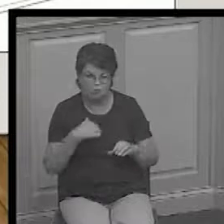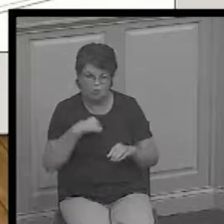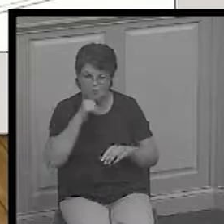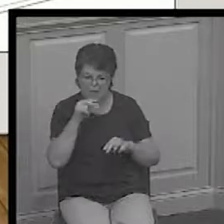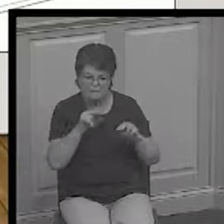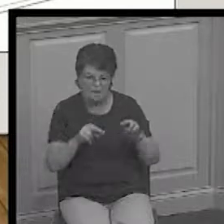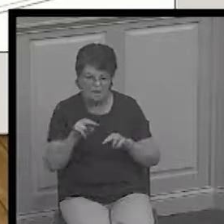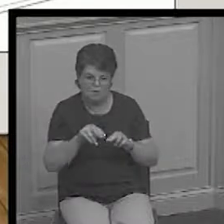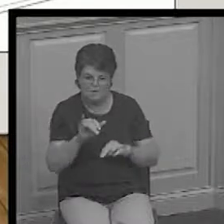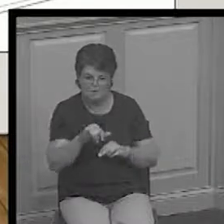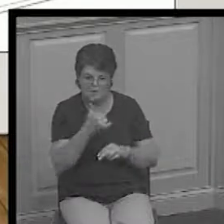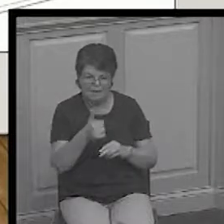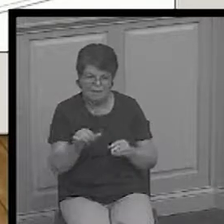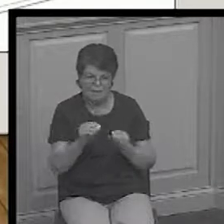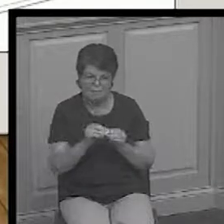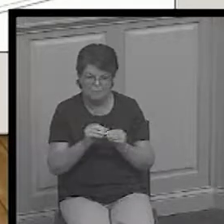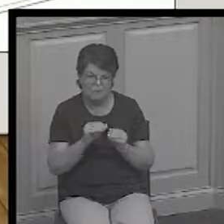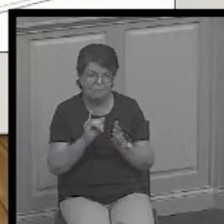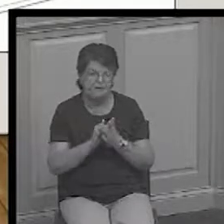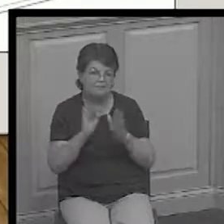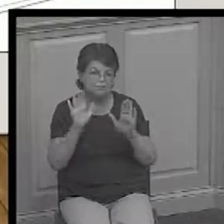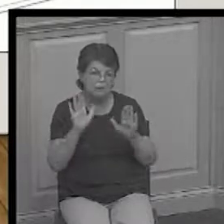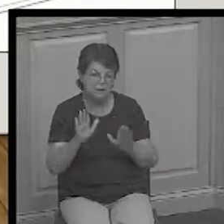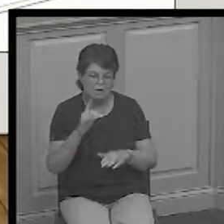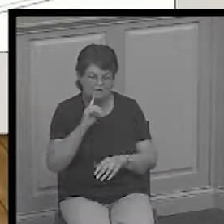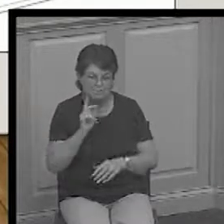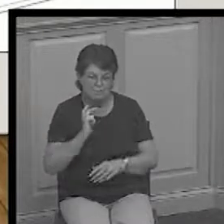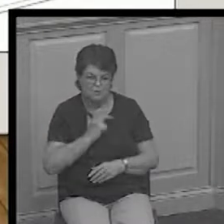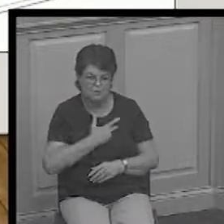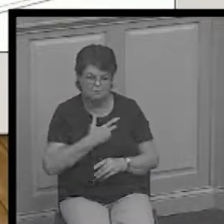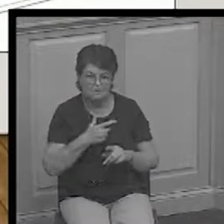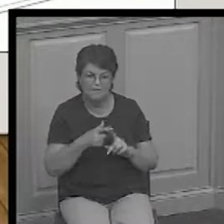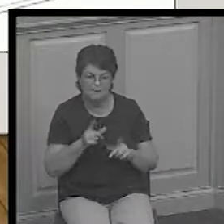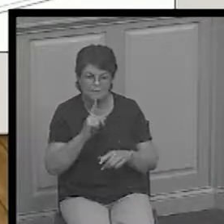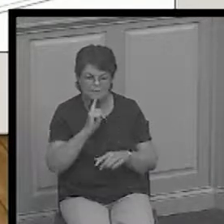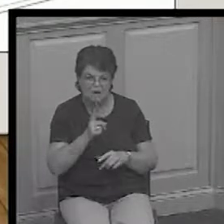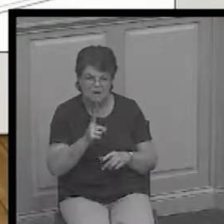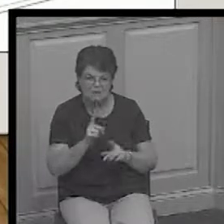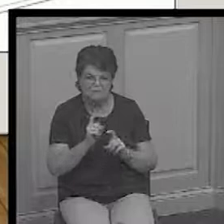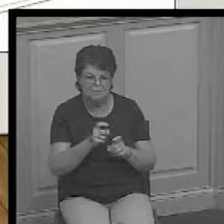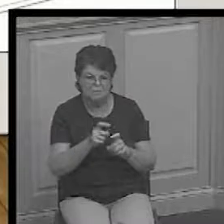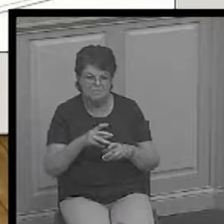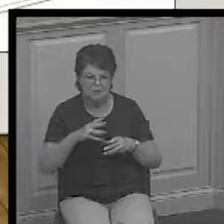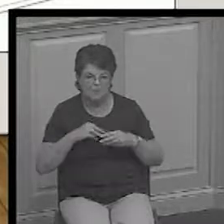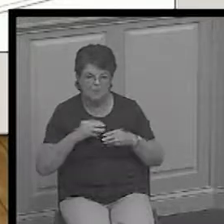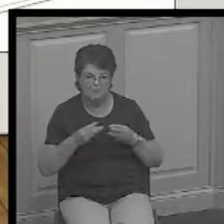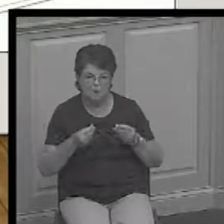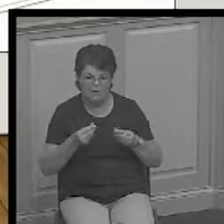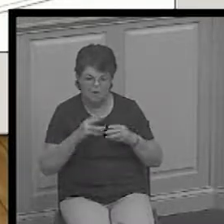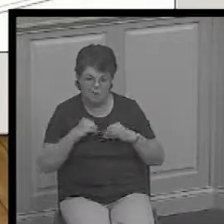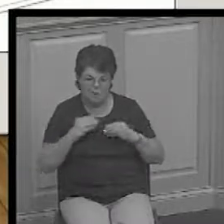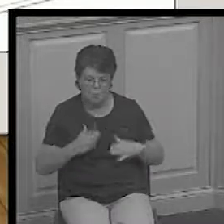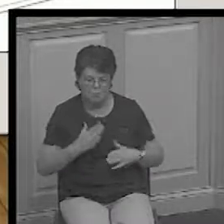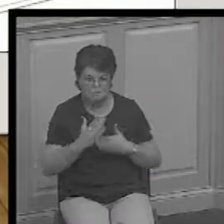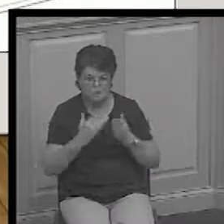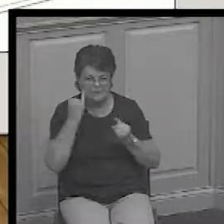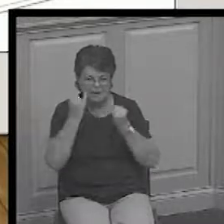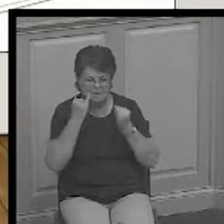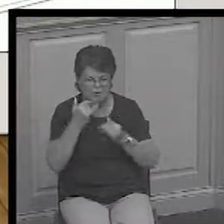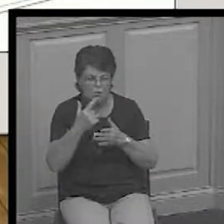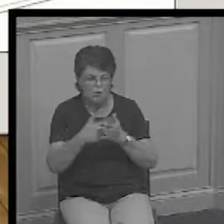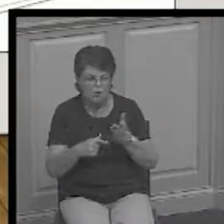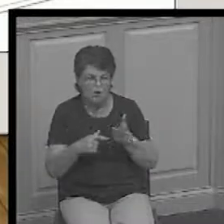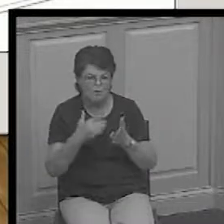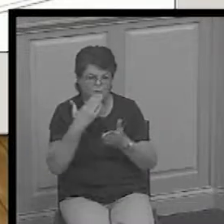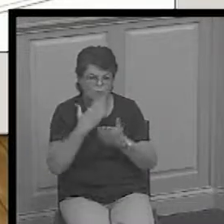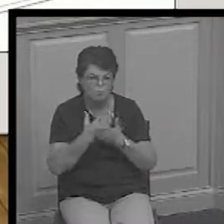that anymore, which is great for us. But it does kind of give the property owners some idea of what is a good street